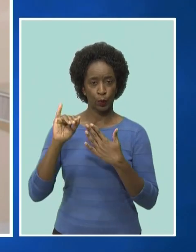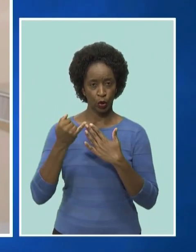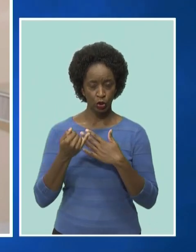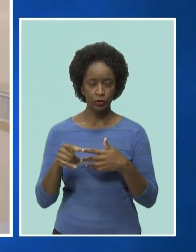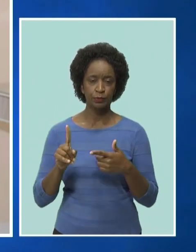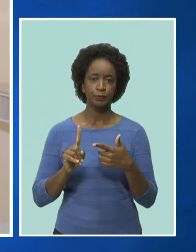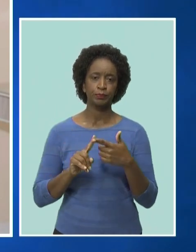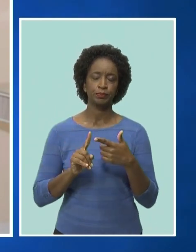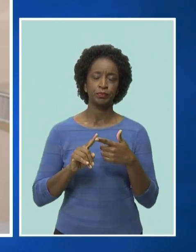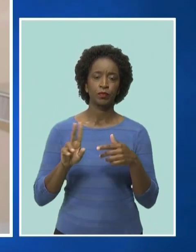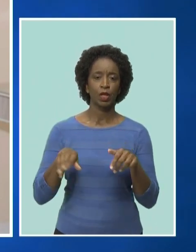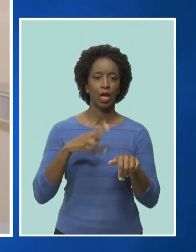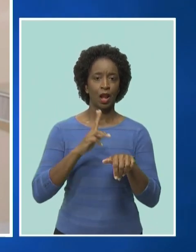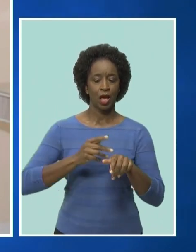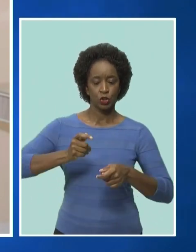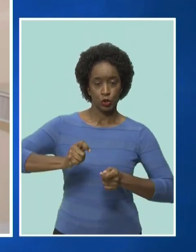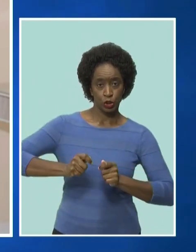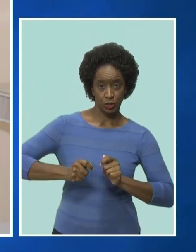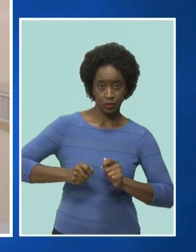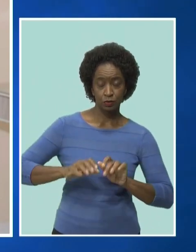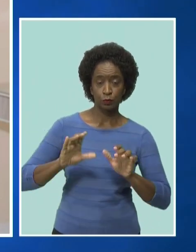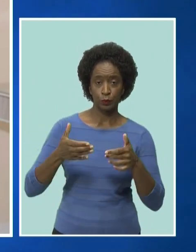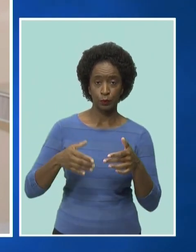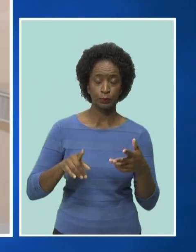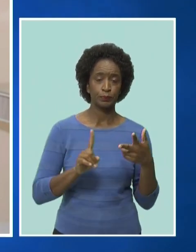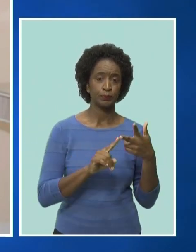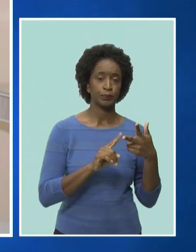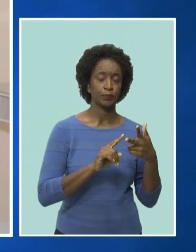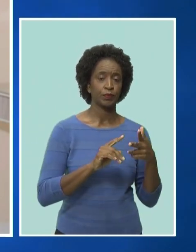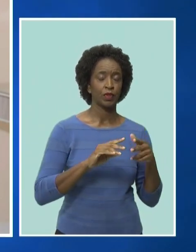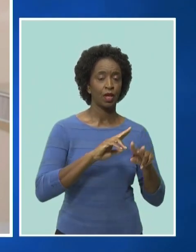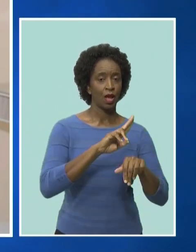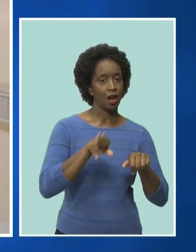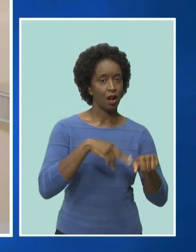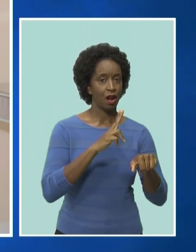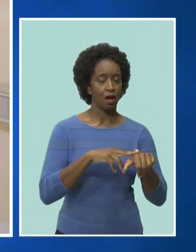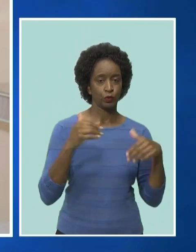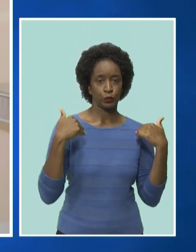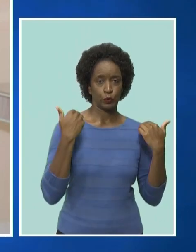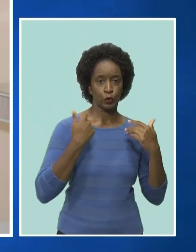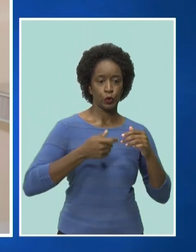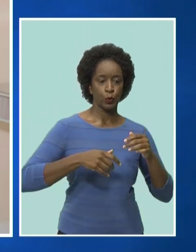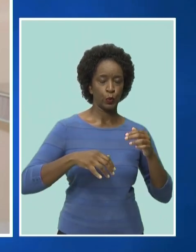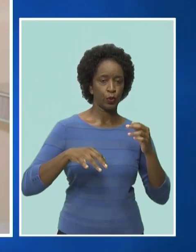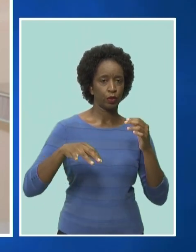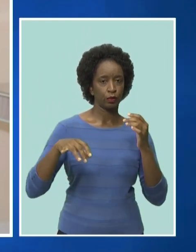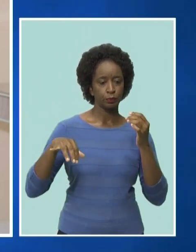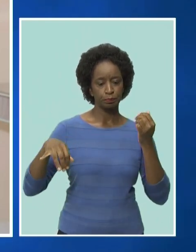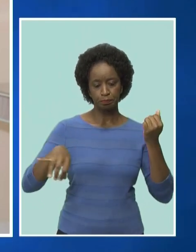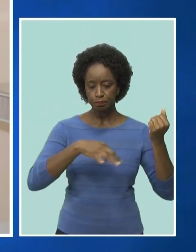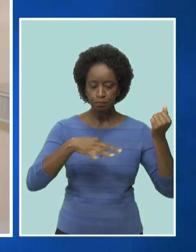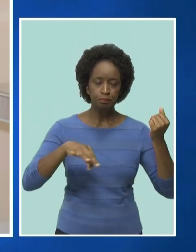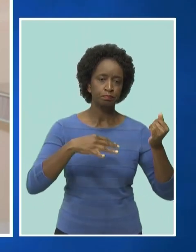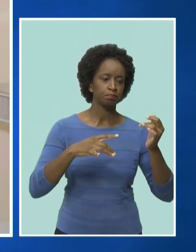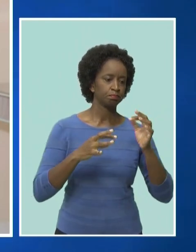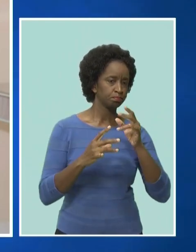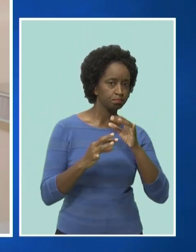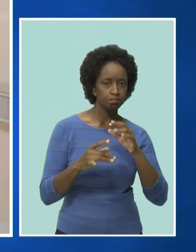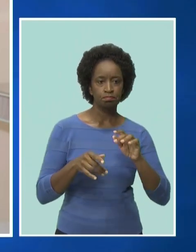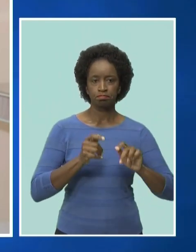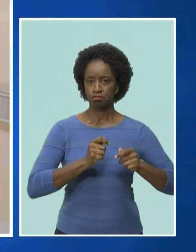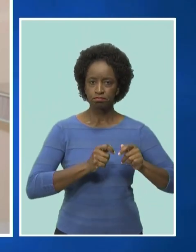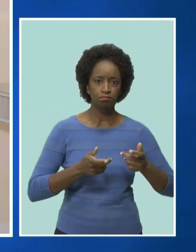and the National Youth Orchestra. Just a few hours before that, during the ceremonial parade and the